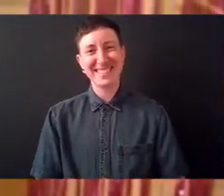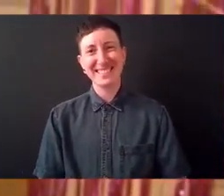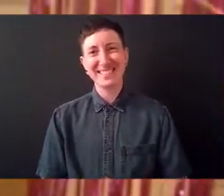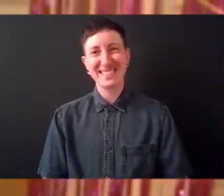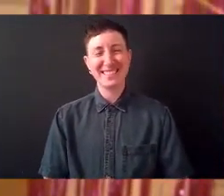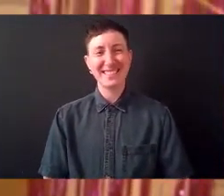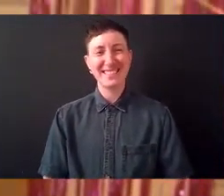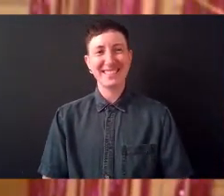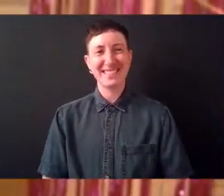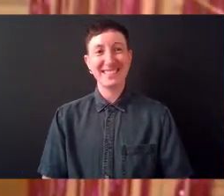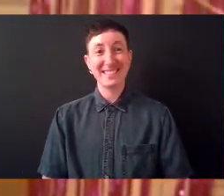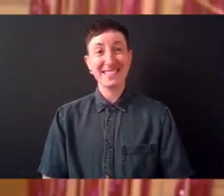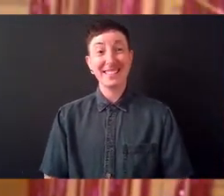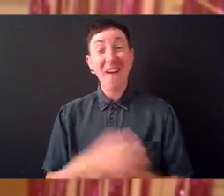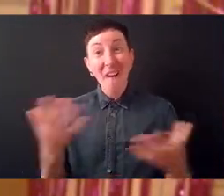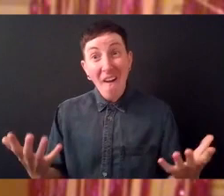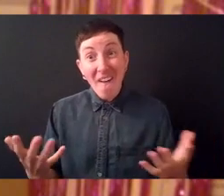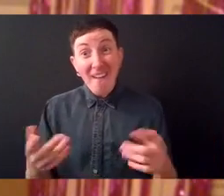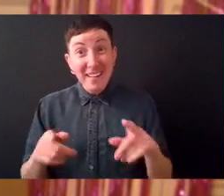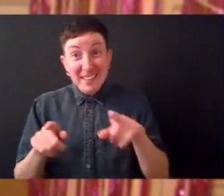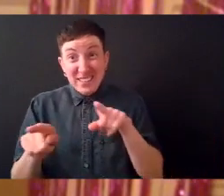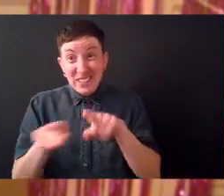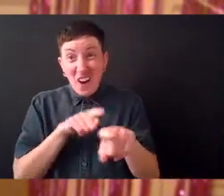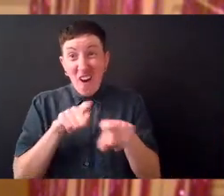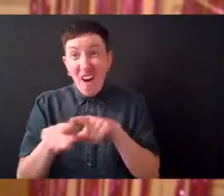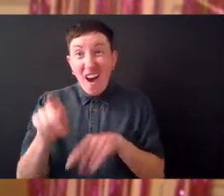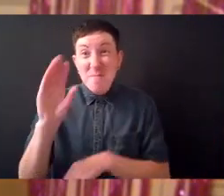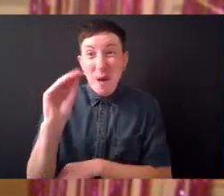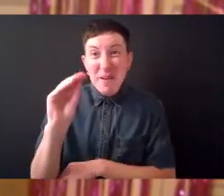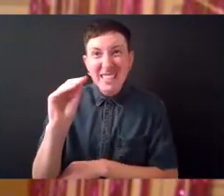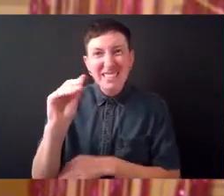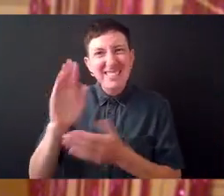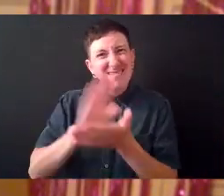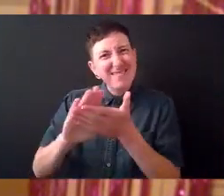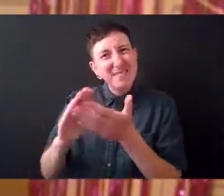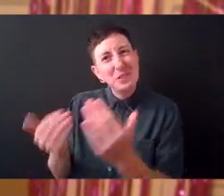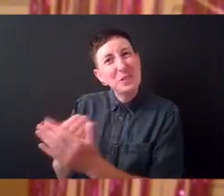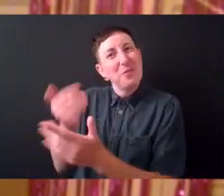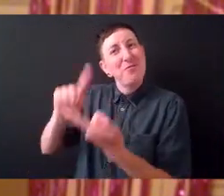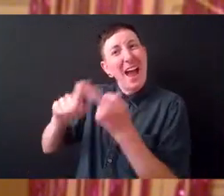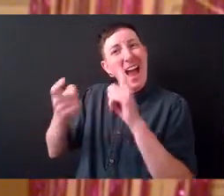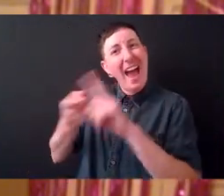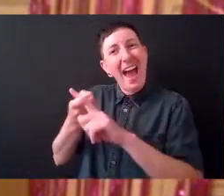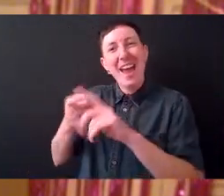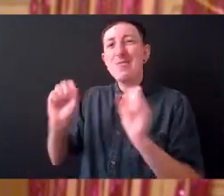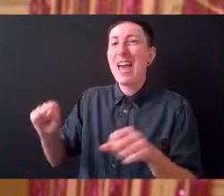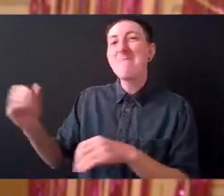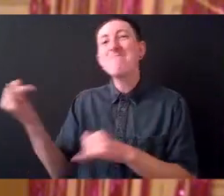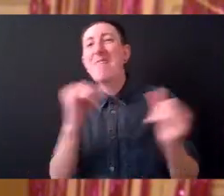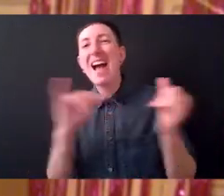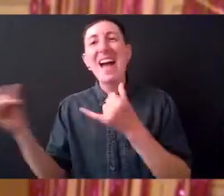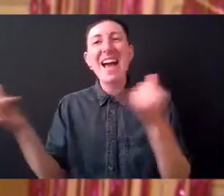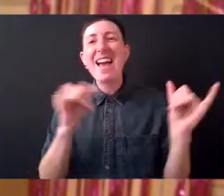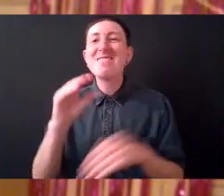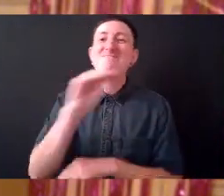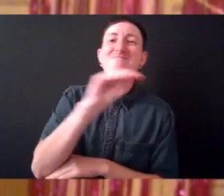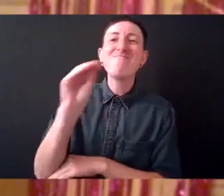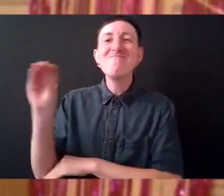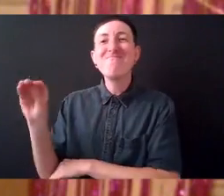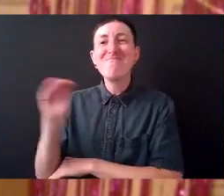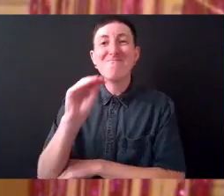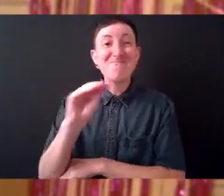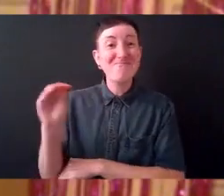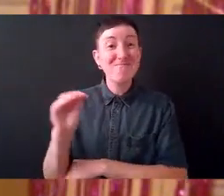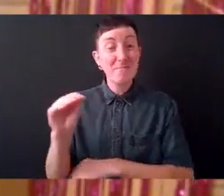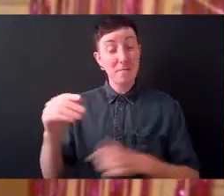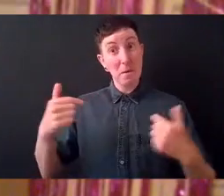So sock puppets are a really cool way to create a new little friend that you can have hanging out in your house. I think if I were to continue to work on